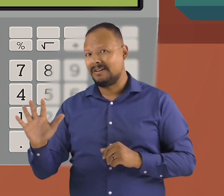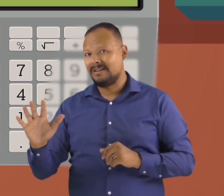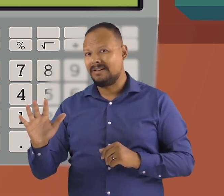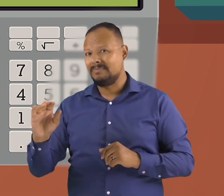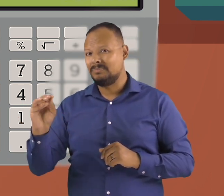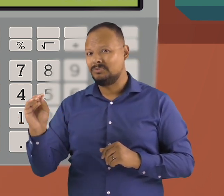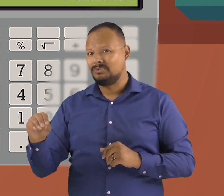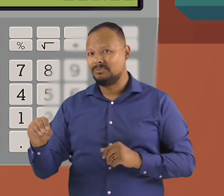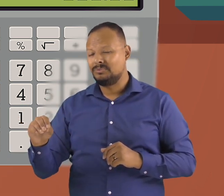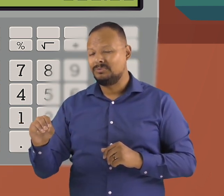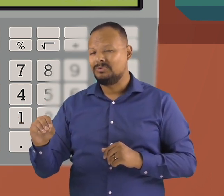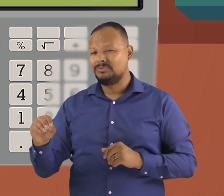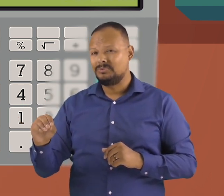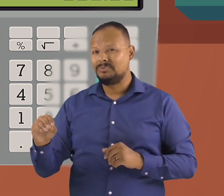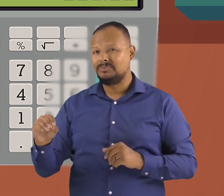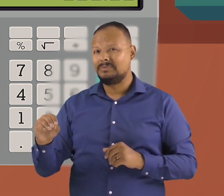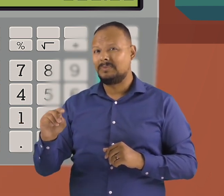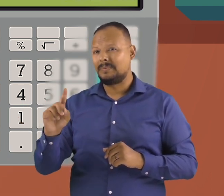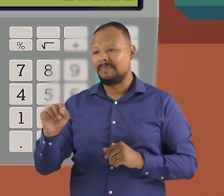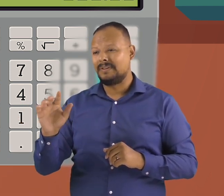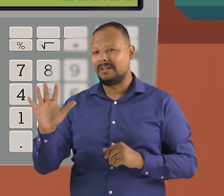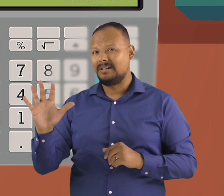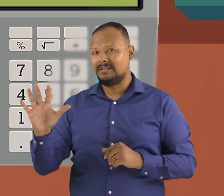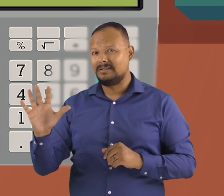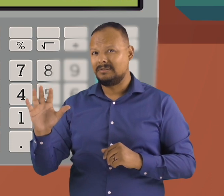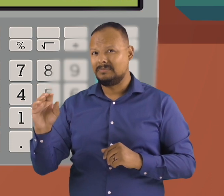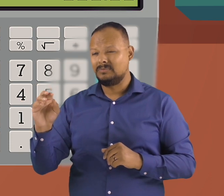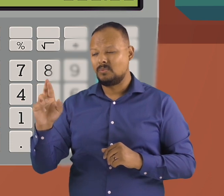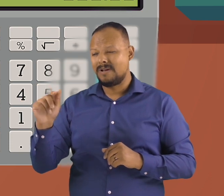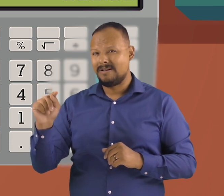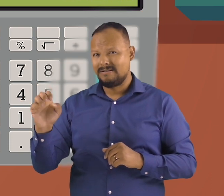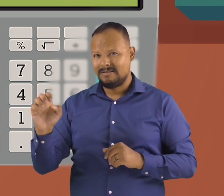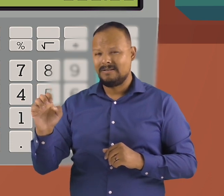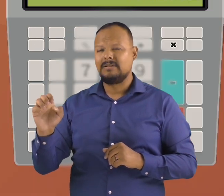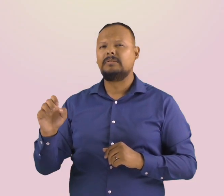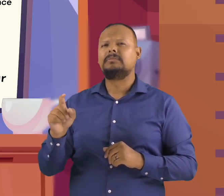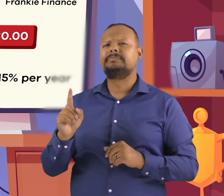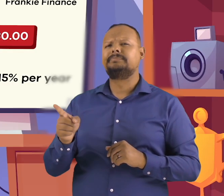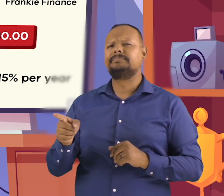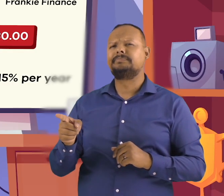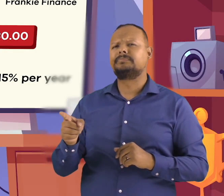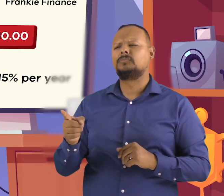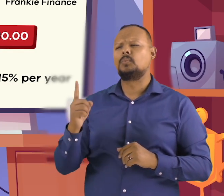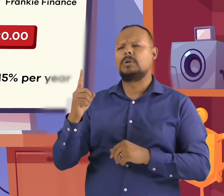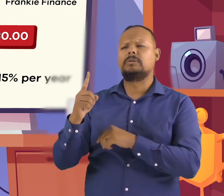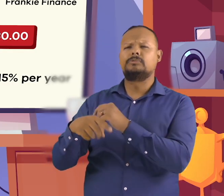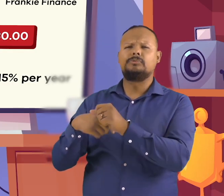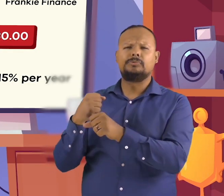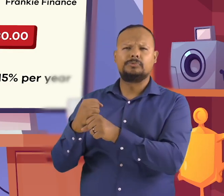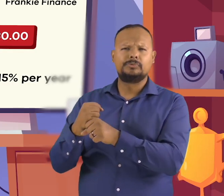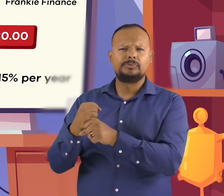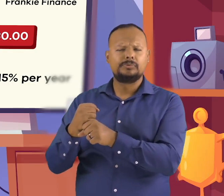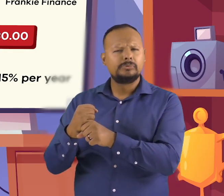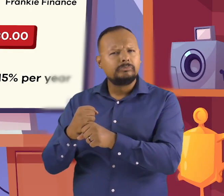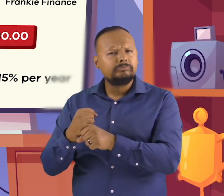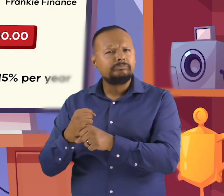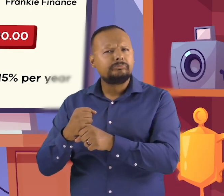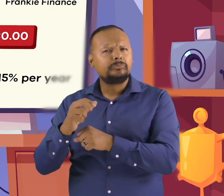she would owe $30 more than the original amount she borrowed. So, she would owe